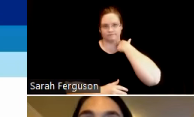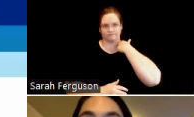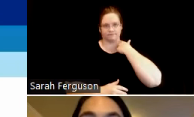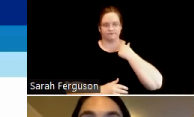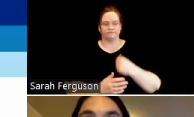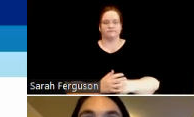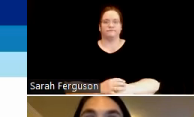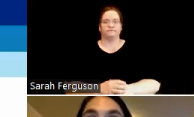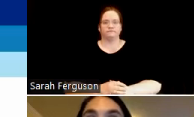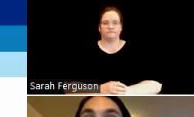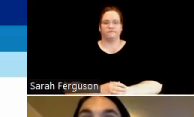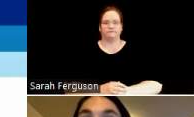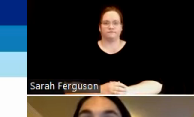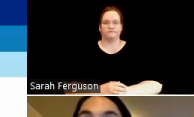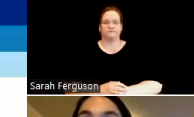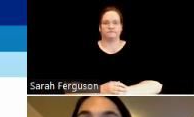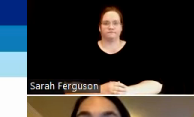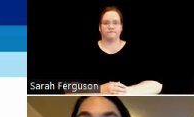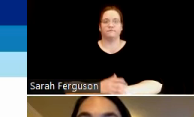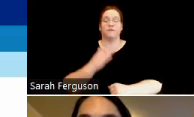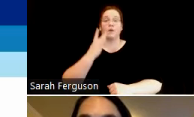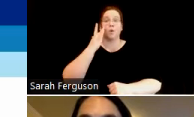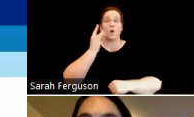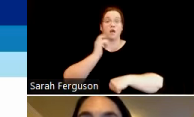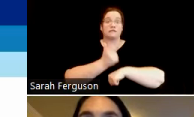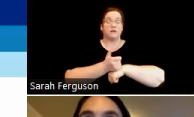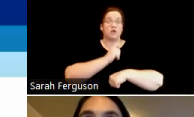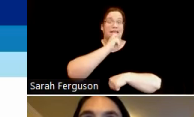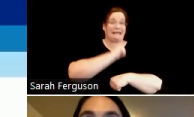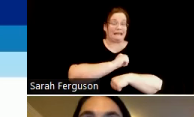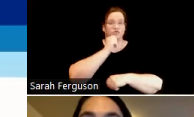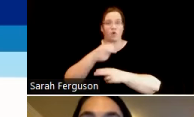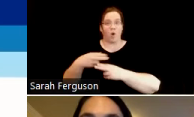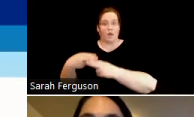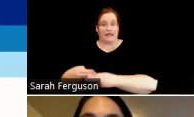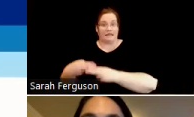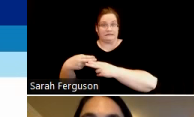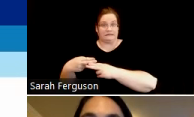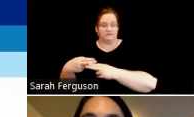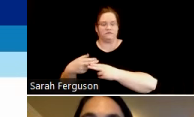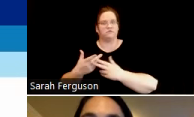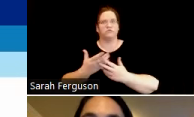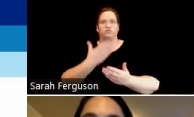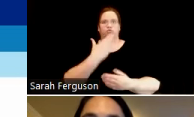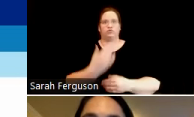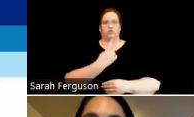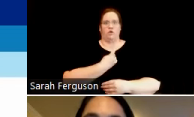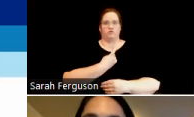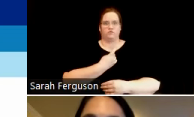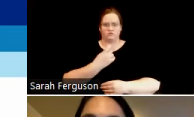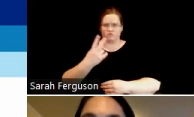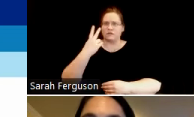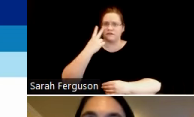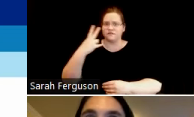Why is the vaccine dose based on age and not weight? This is such a great question because we've been seeing this throughout